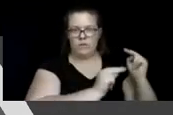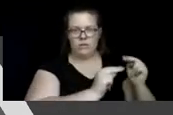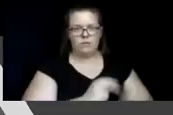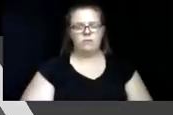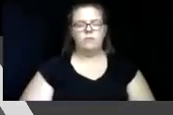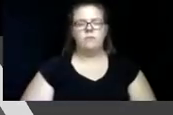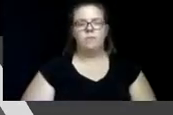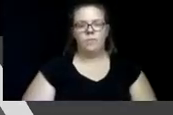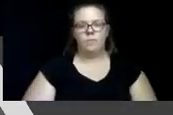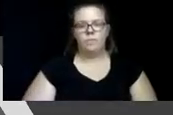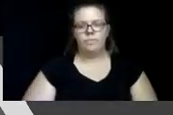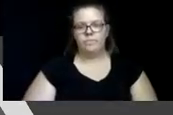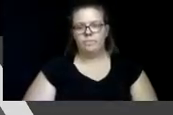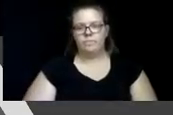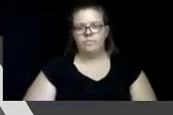Okay.